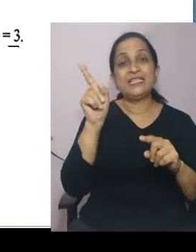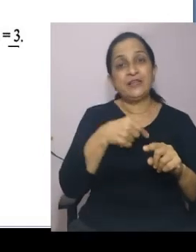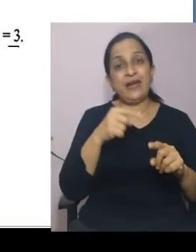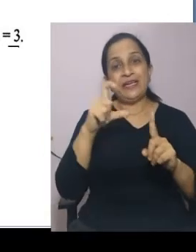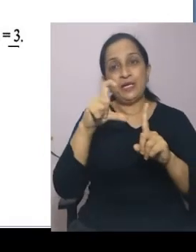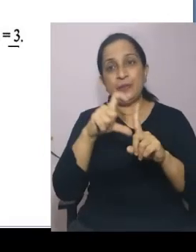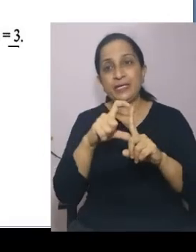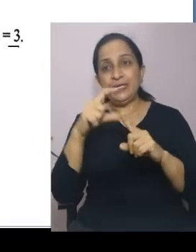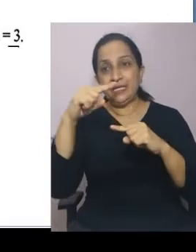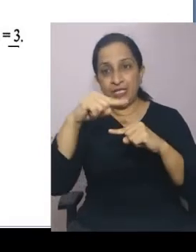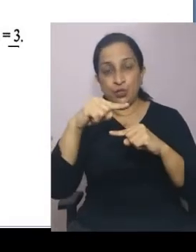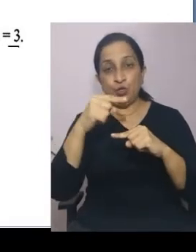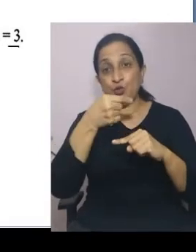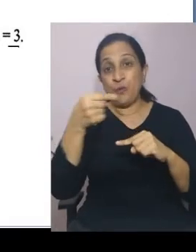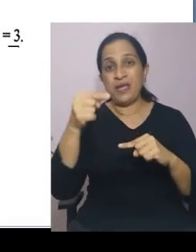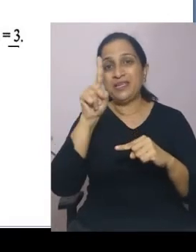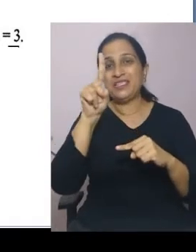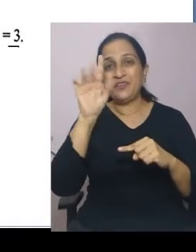it will be